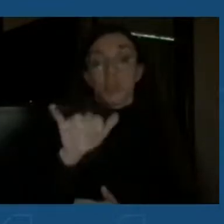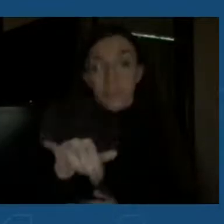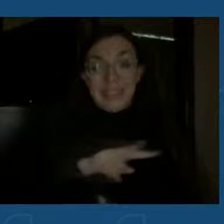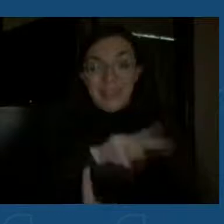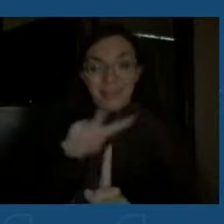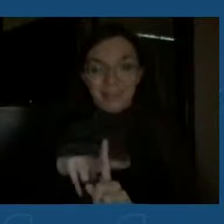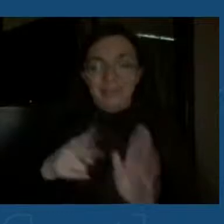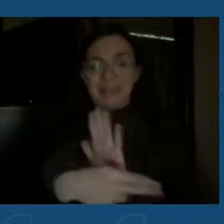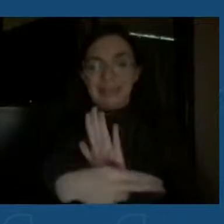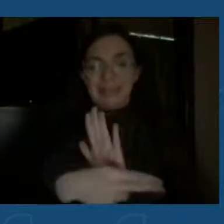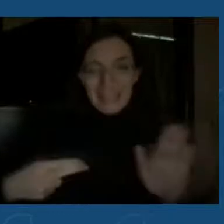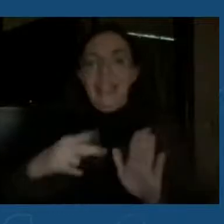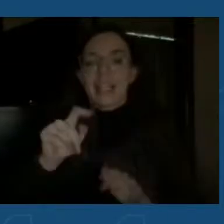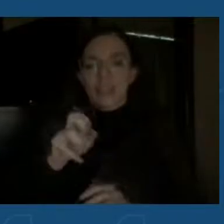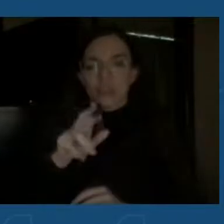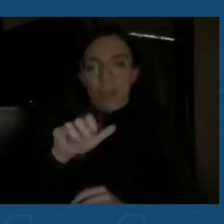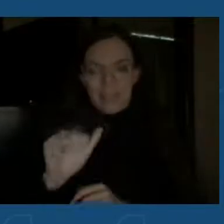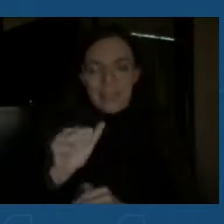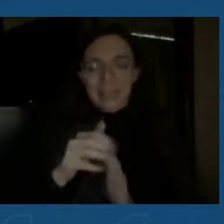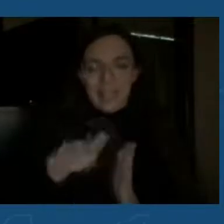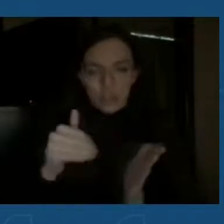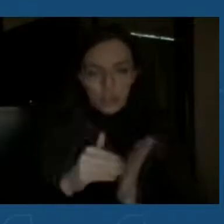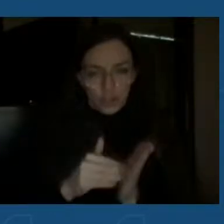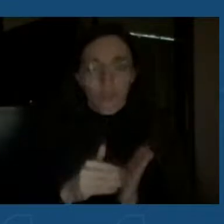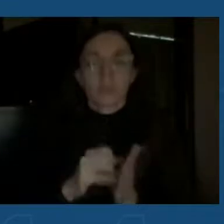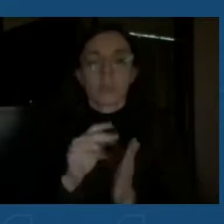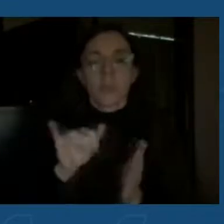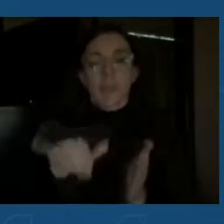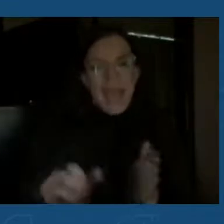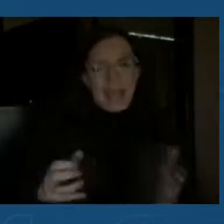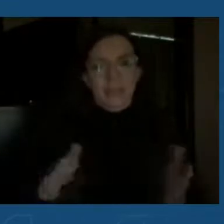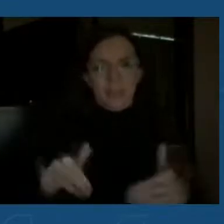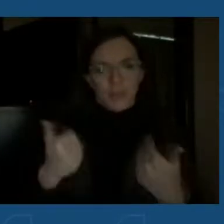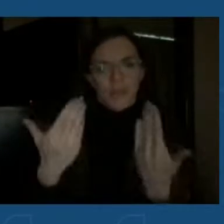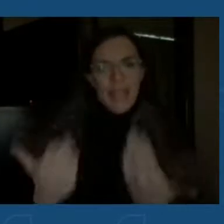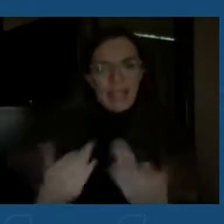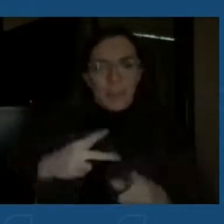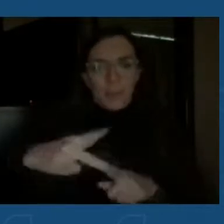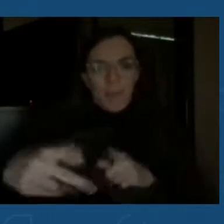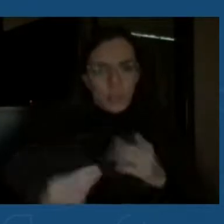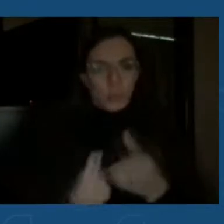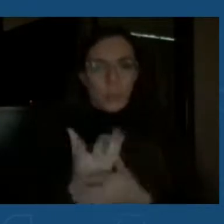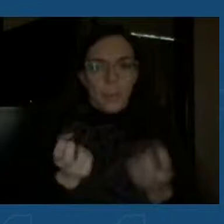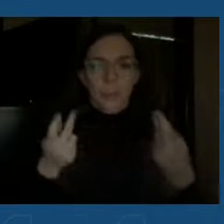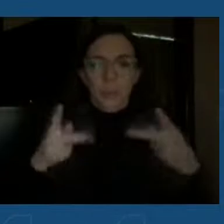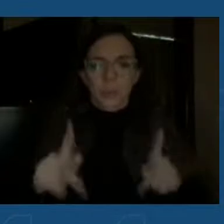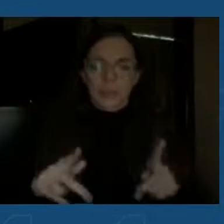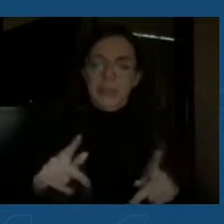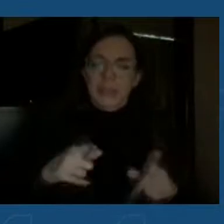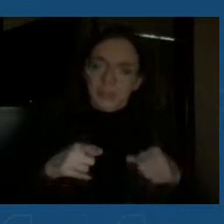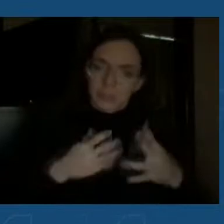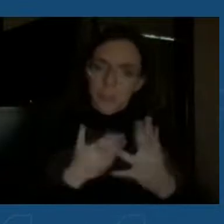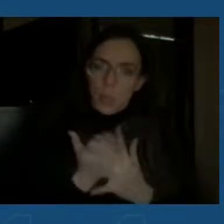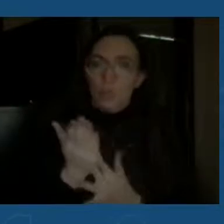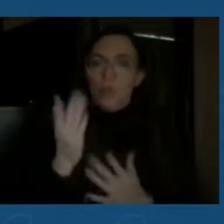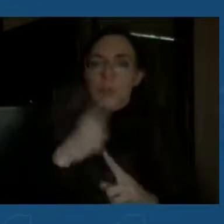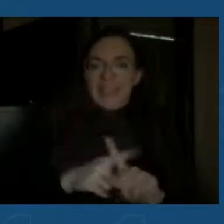of, has provided me with opportunities for professional growth through the years, and I've held different positions throughout my